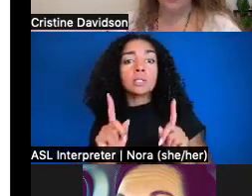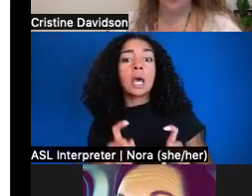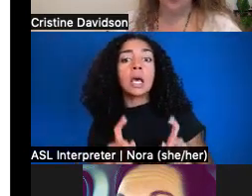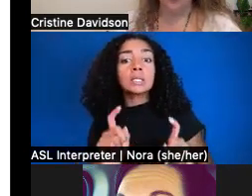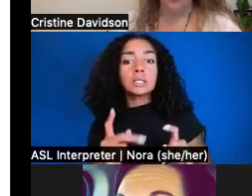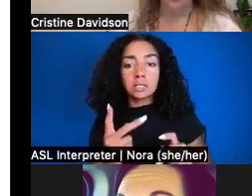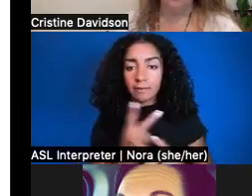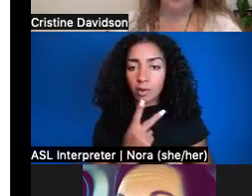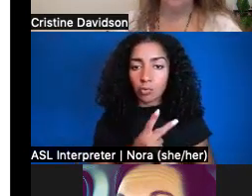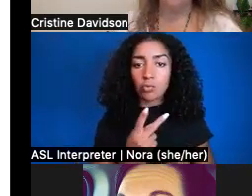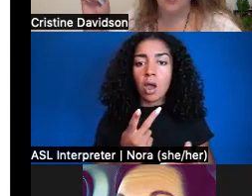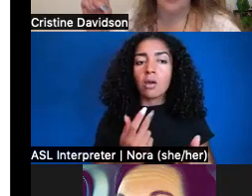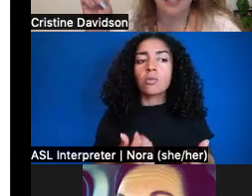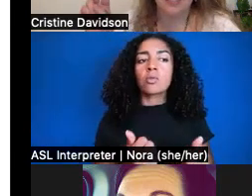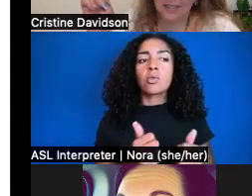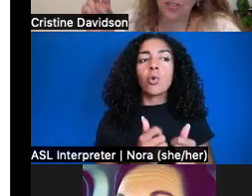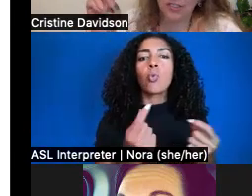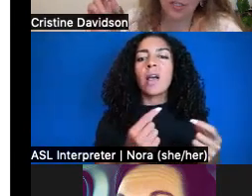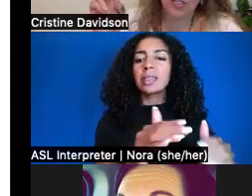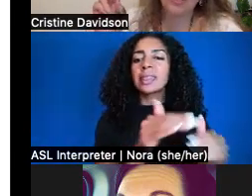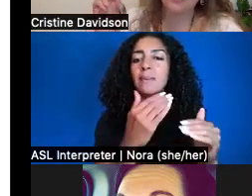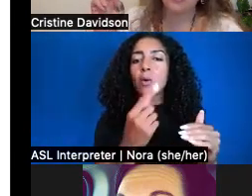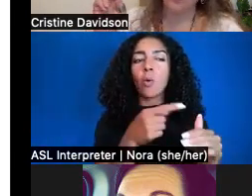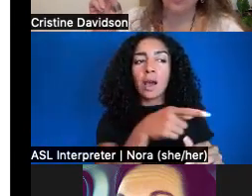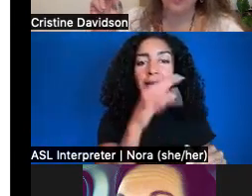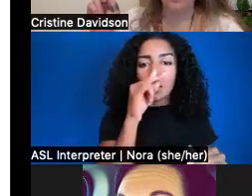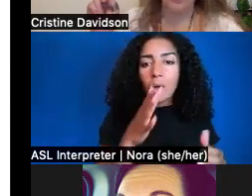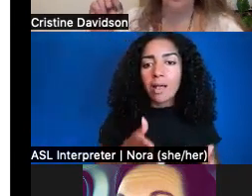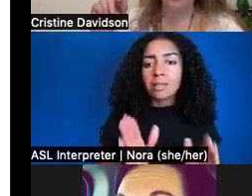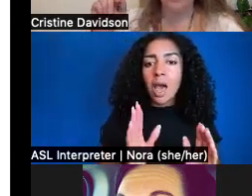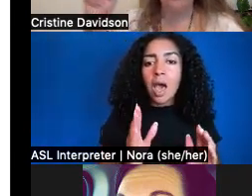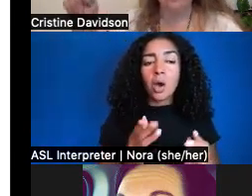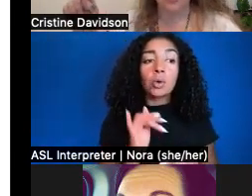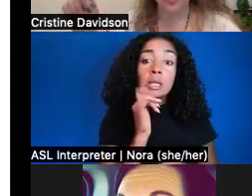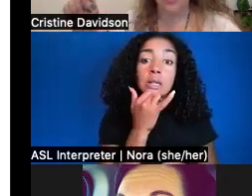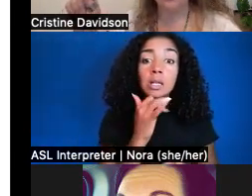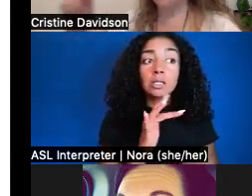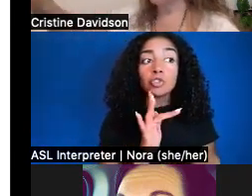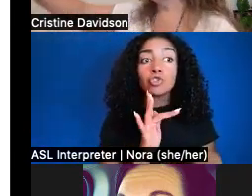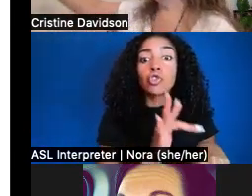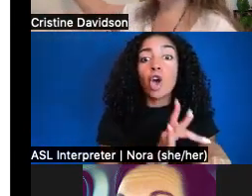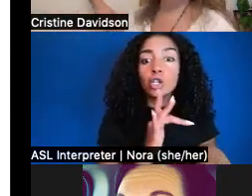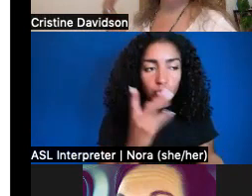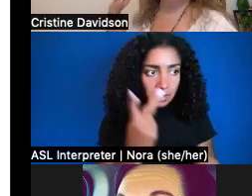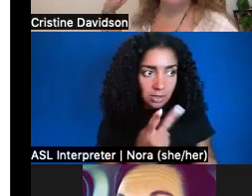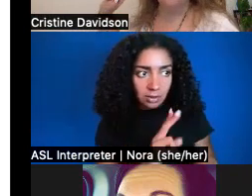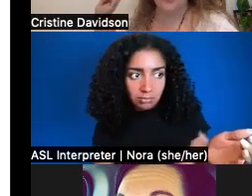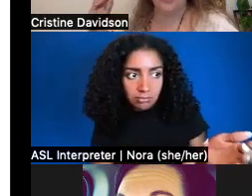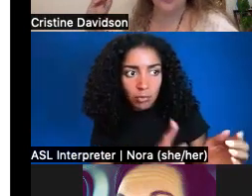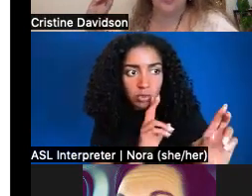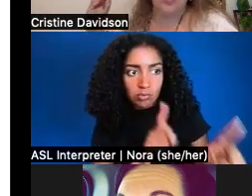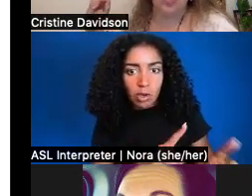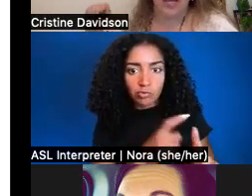touching, like the accidental touching, to see what the response will be from the child or from the people